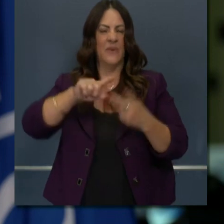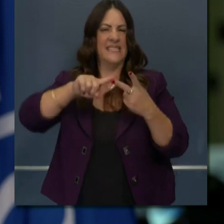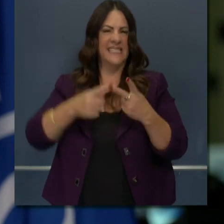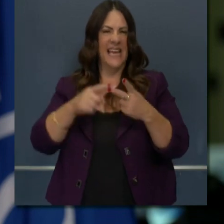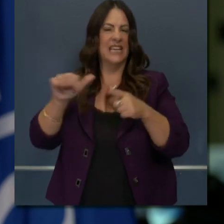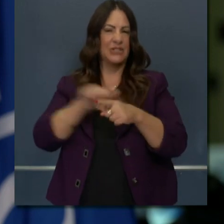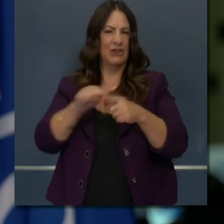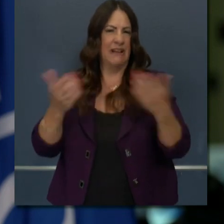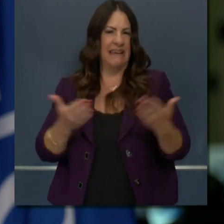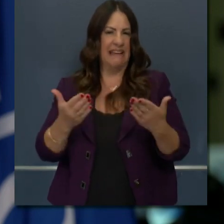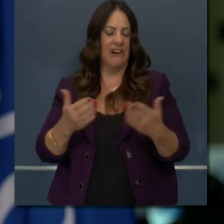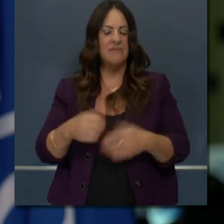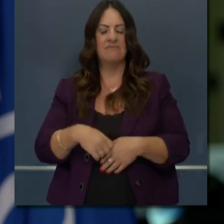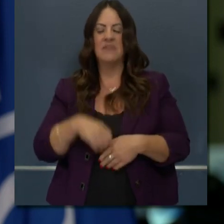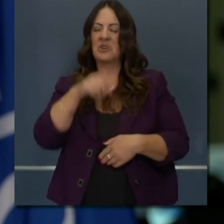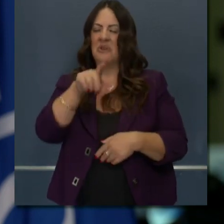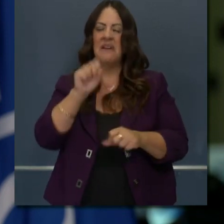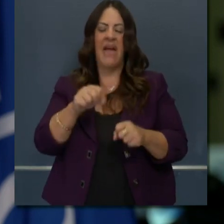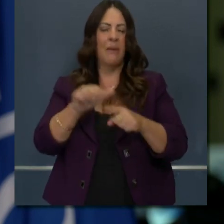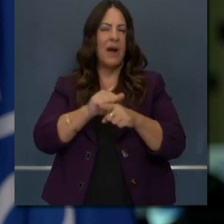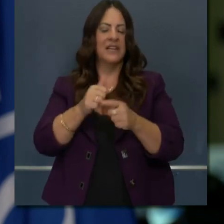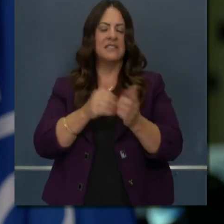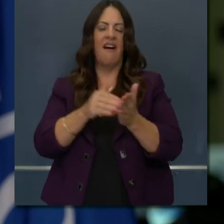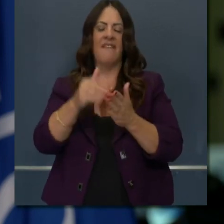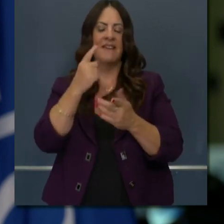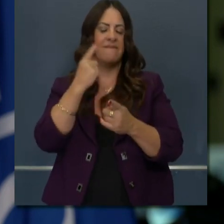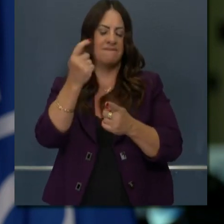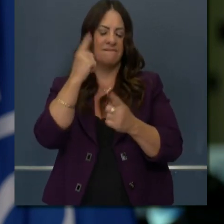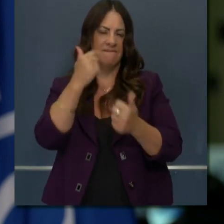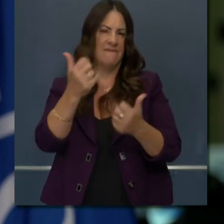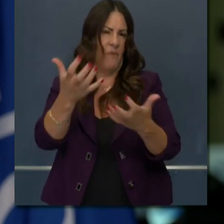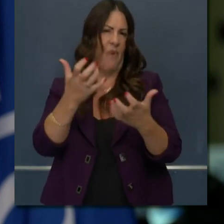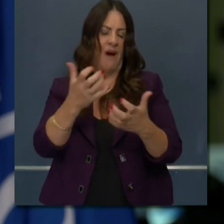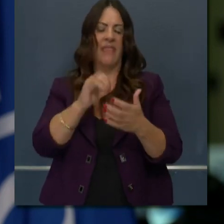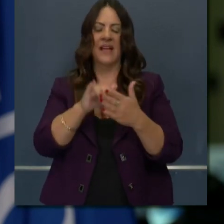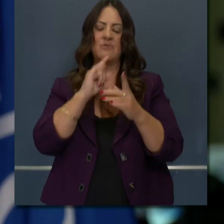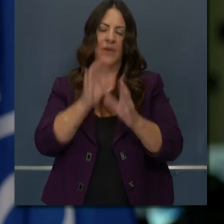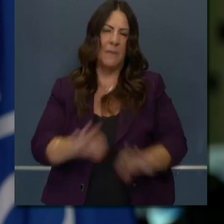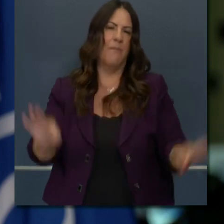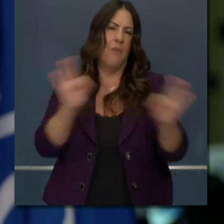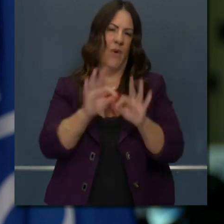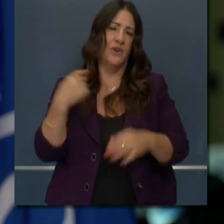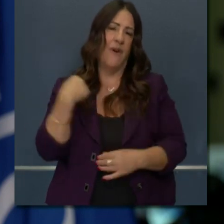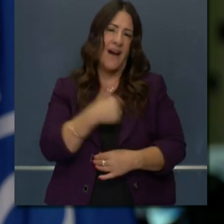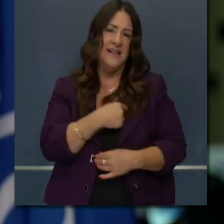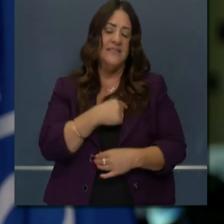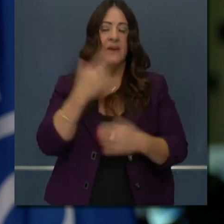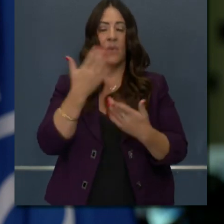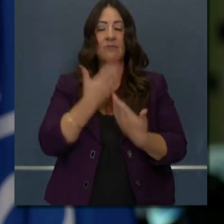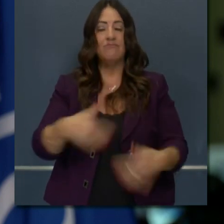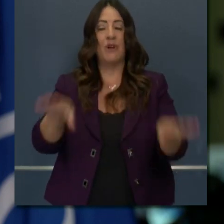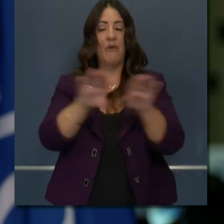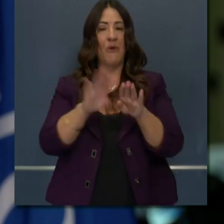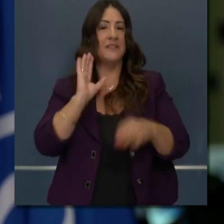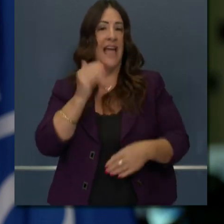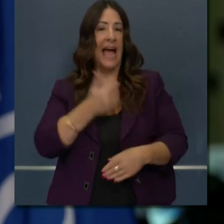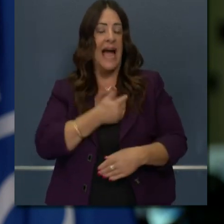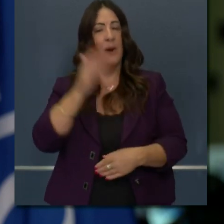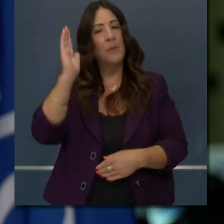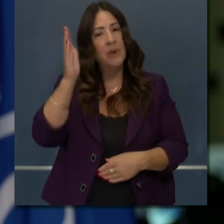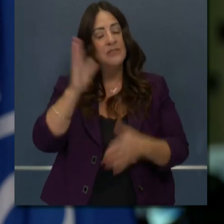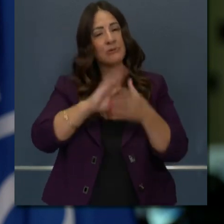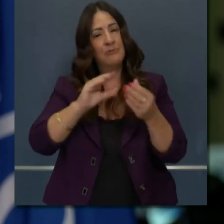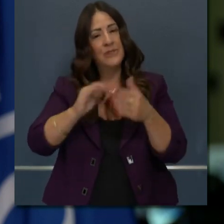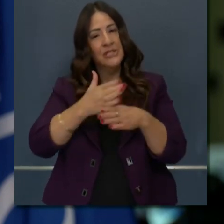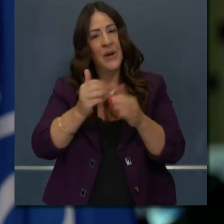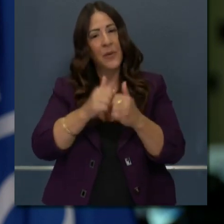So can't have too much practice in this area, and certainly very important to us. With that concludes our presentations,